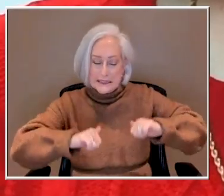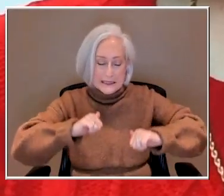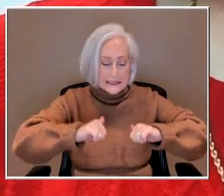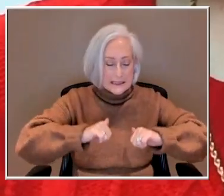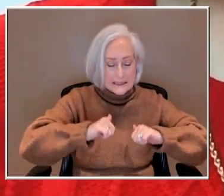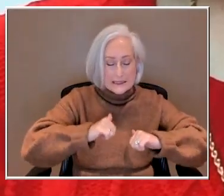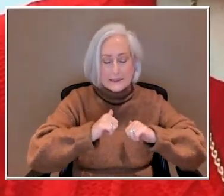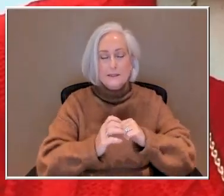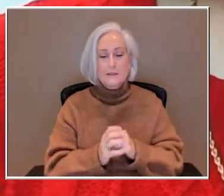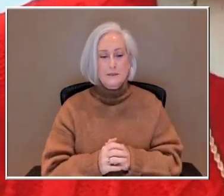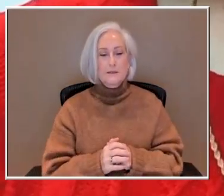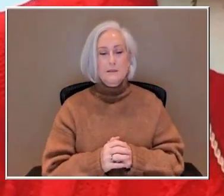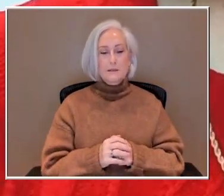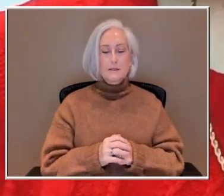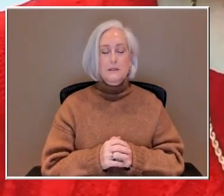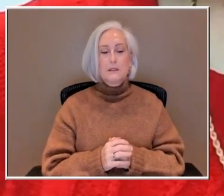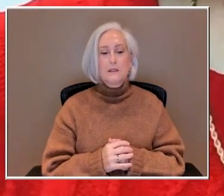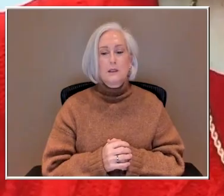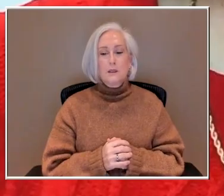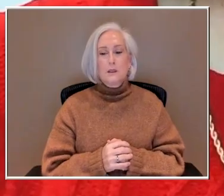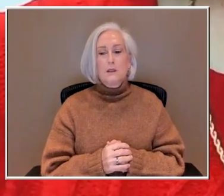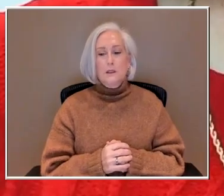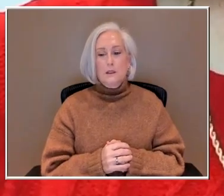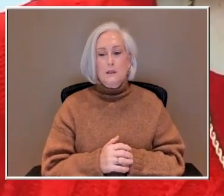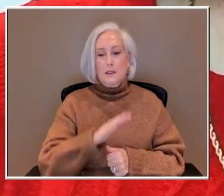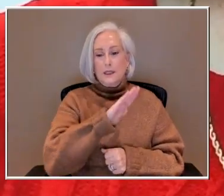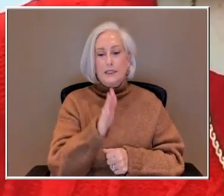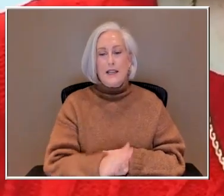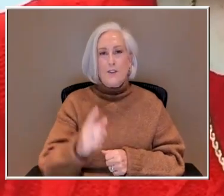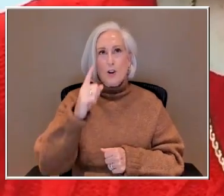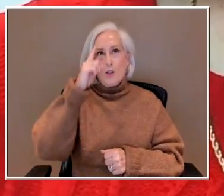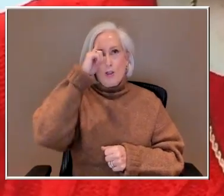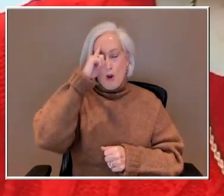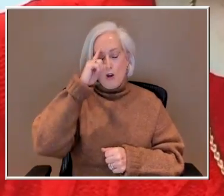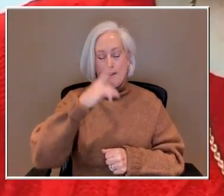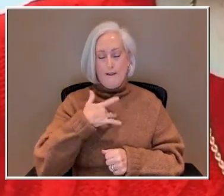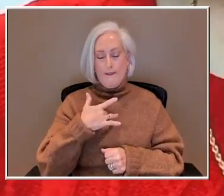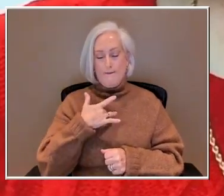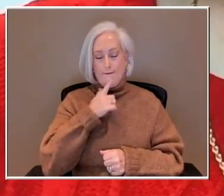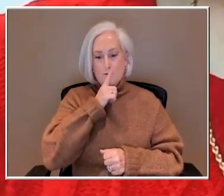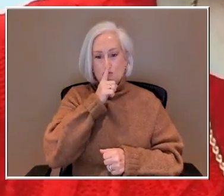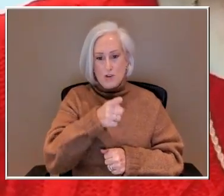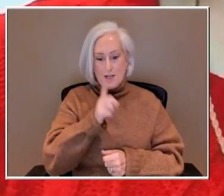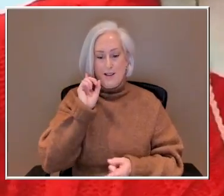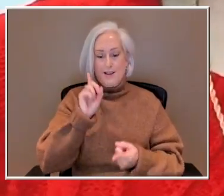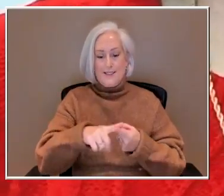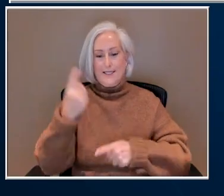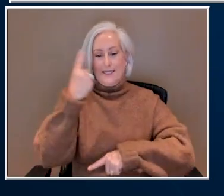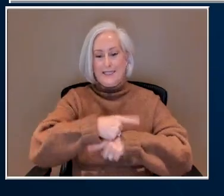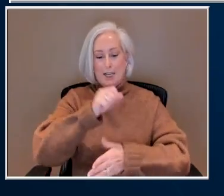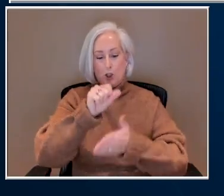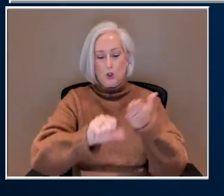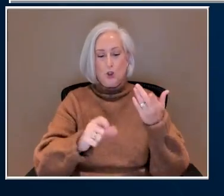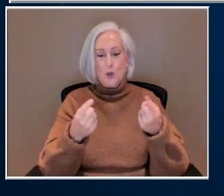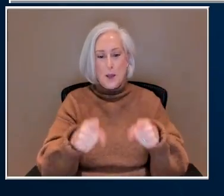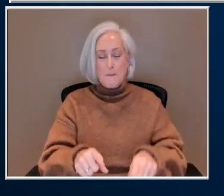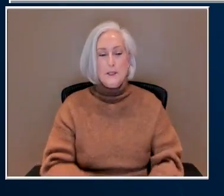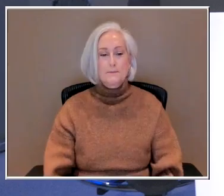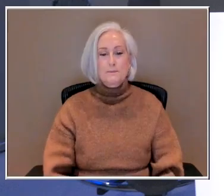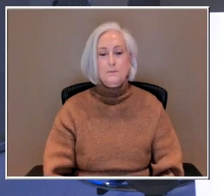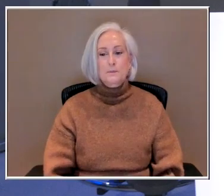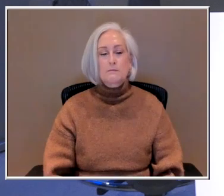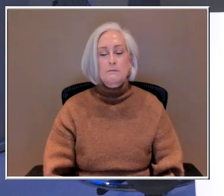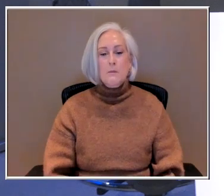kind of, it just never fully felt real to me until that day of surgery. Well, Dr. Rosenthal, I mean, it does seem really